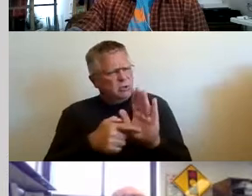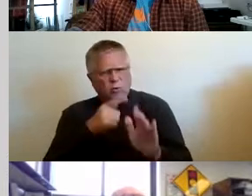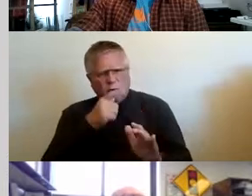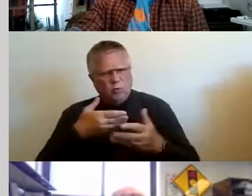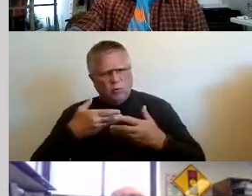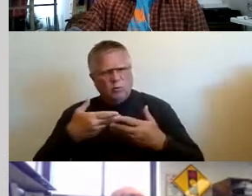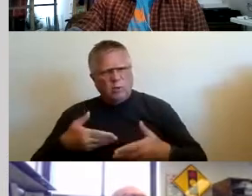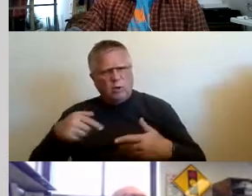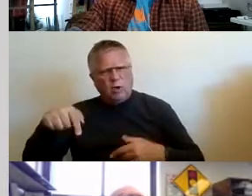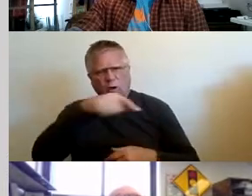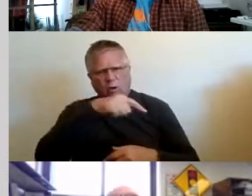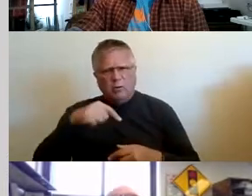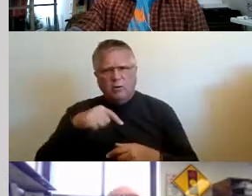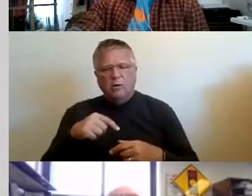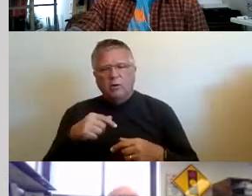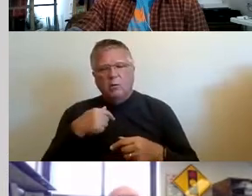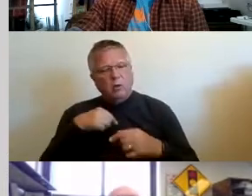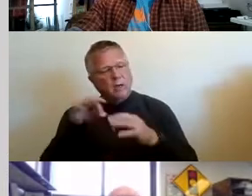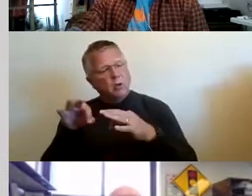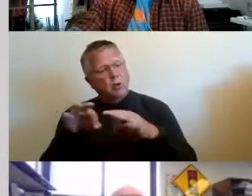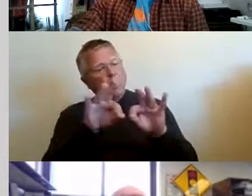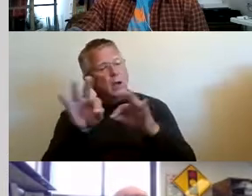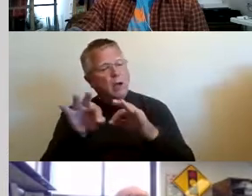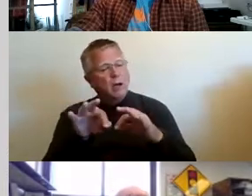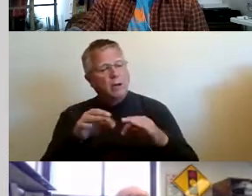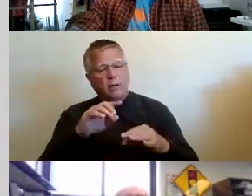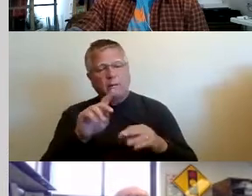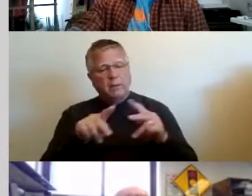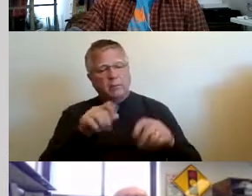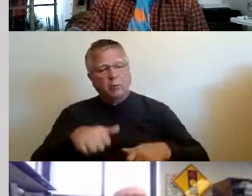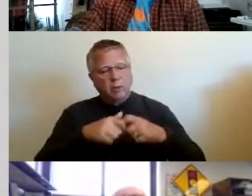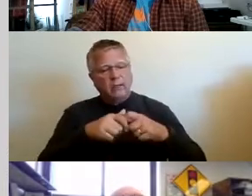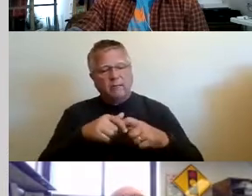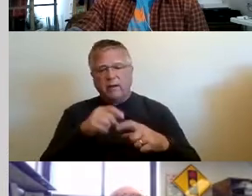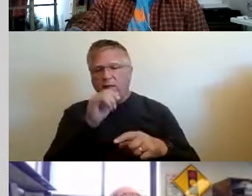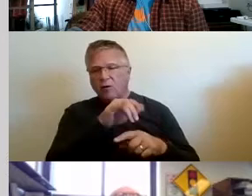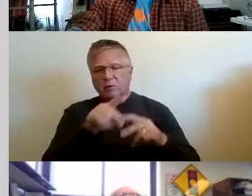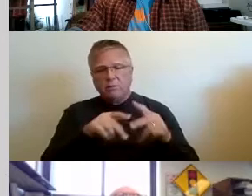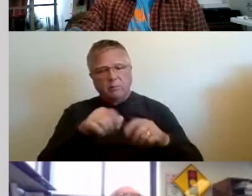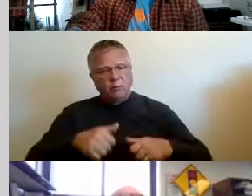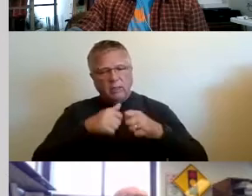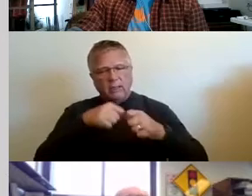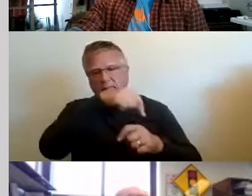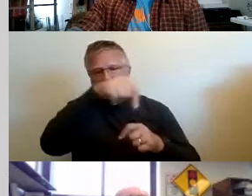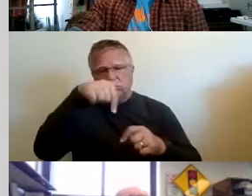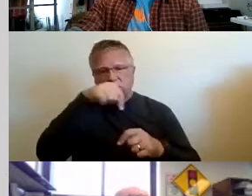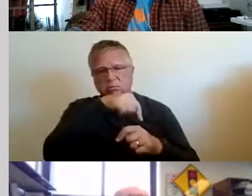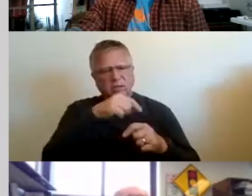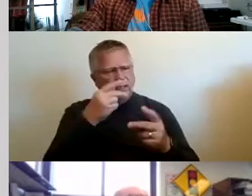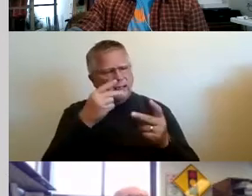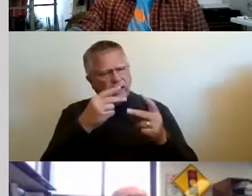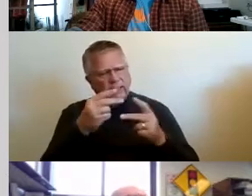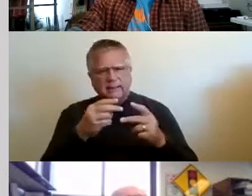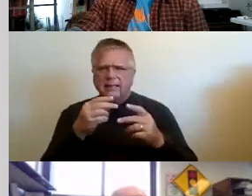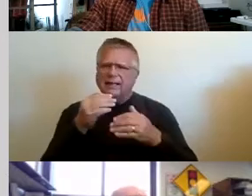this city, but when I look around to my residents, when I talk with my stakeholders in any kind of meeting, what I've seen is like kind,